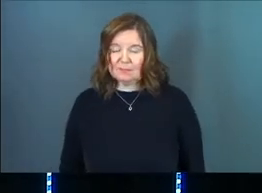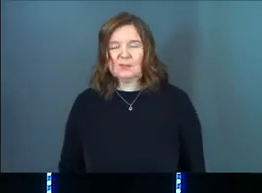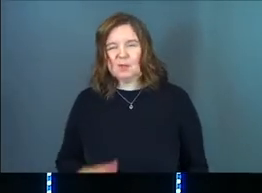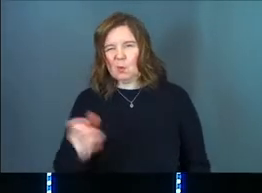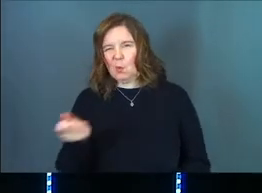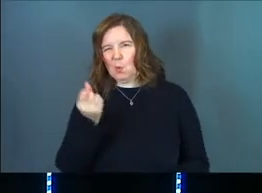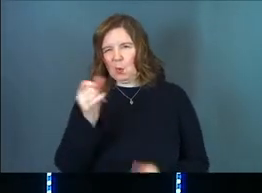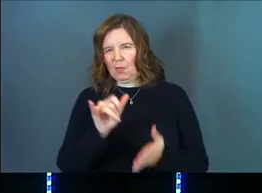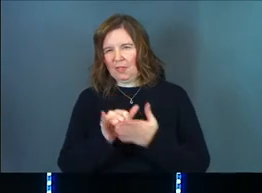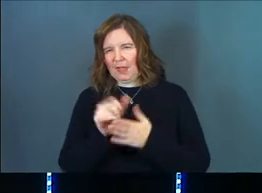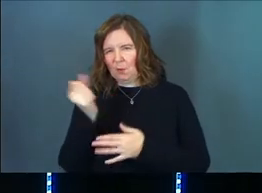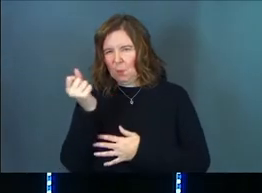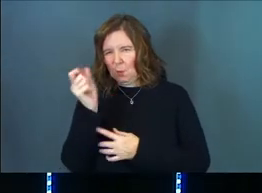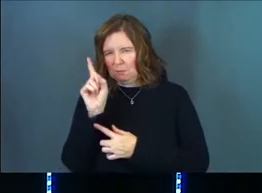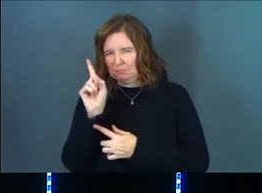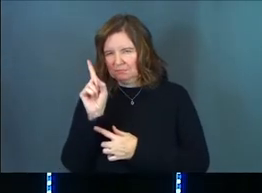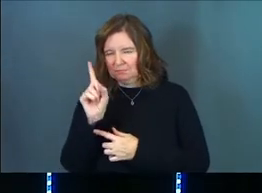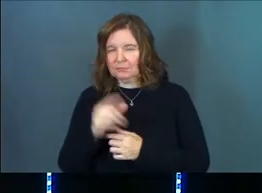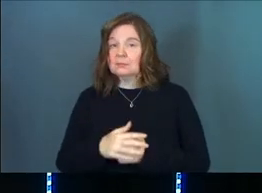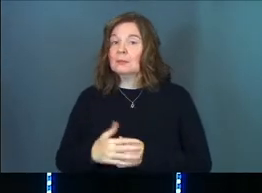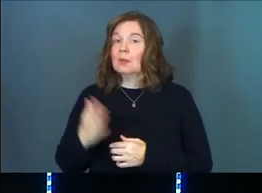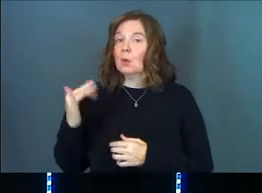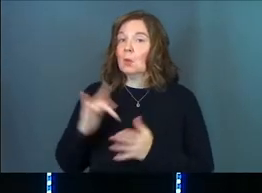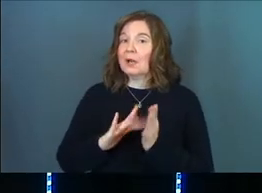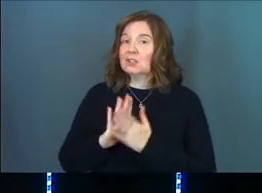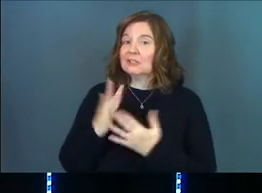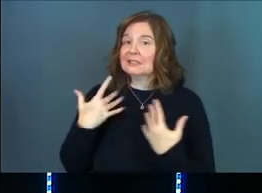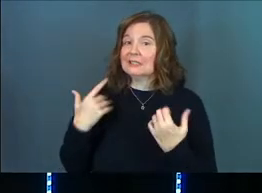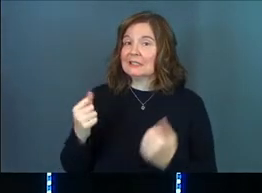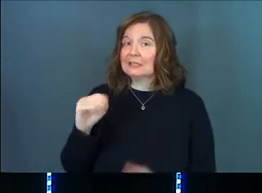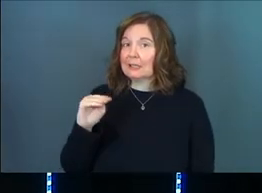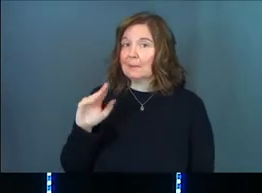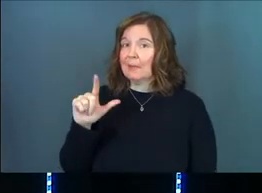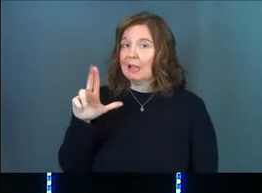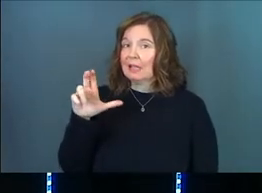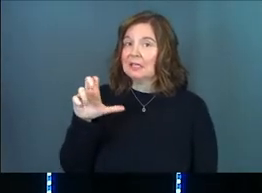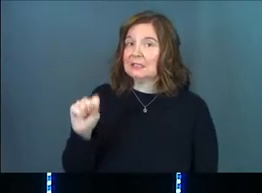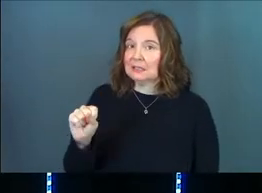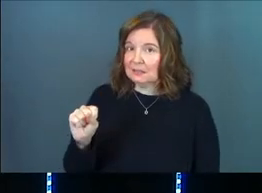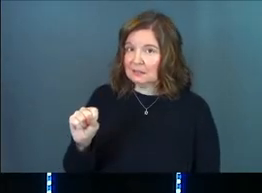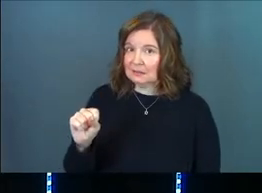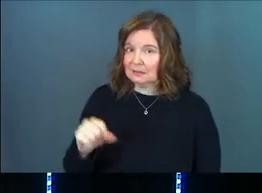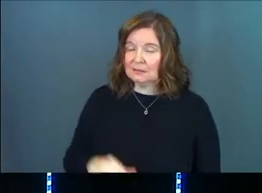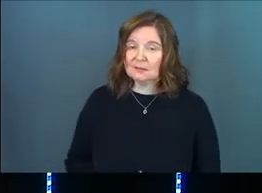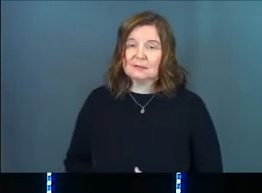We'll come back to that. Why did Jesus heal Malchus? Say Malchus.